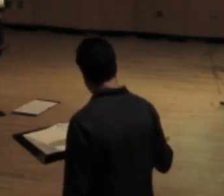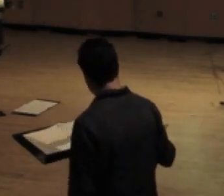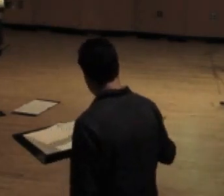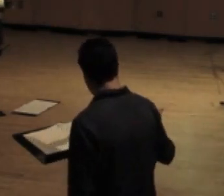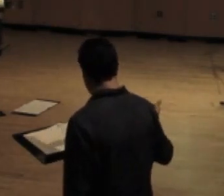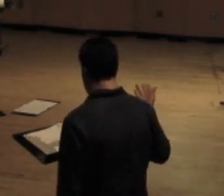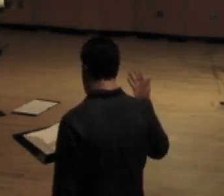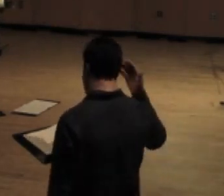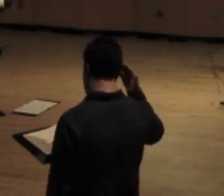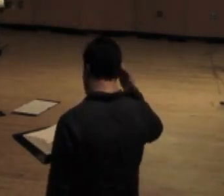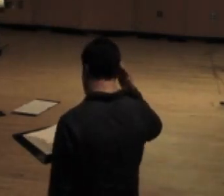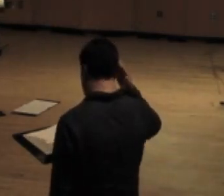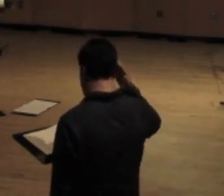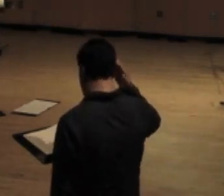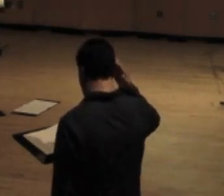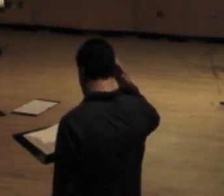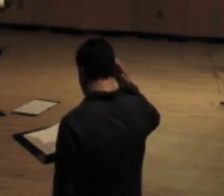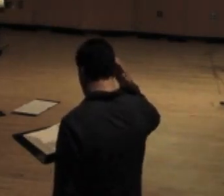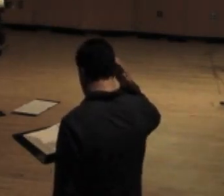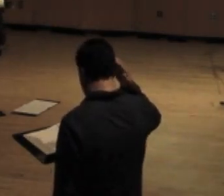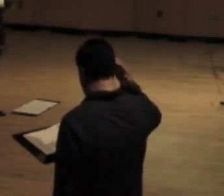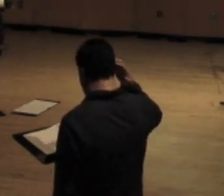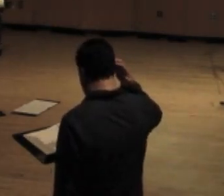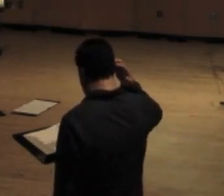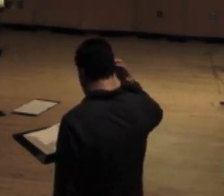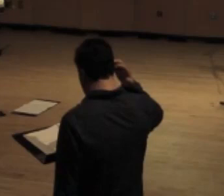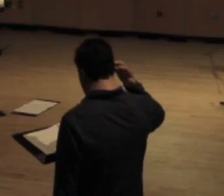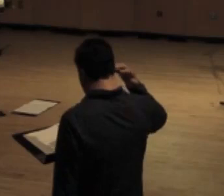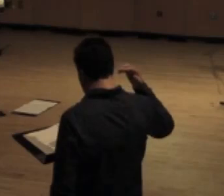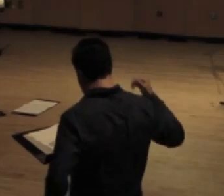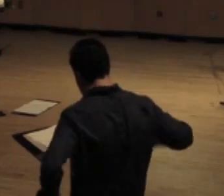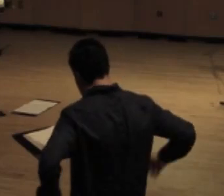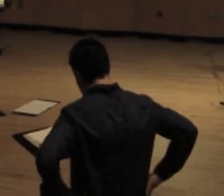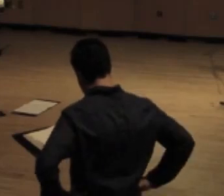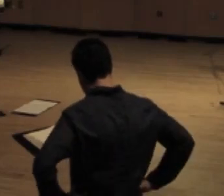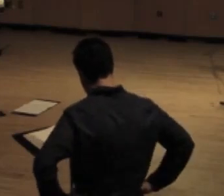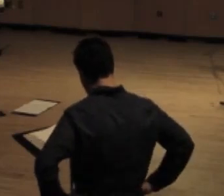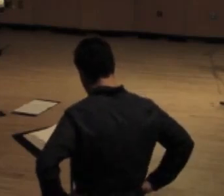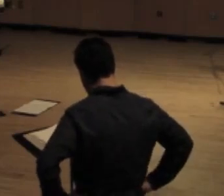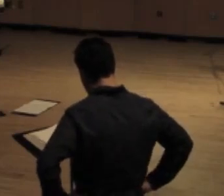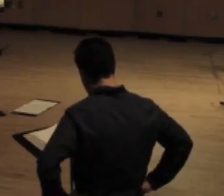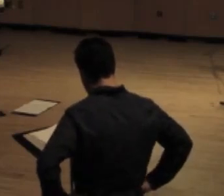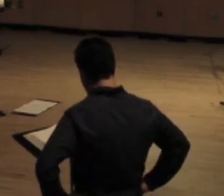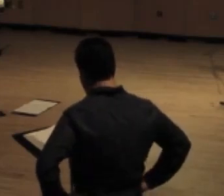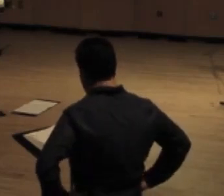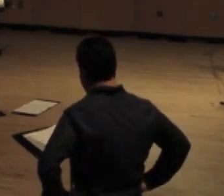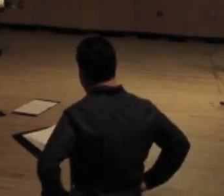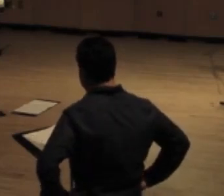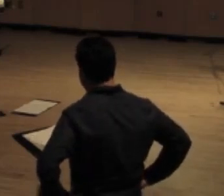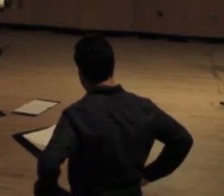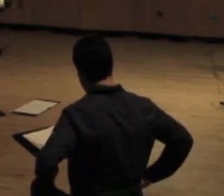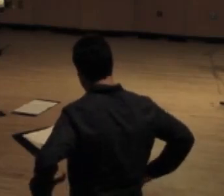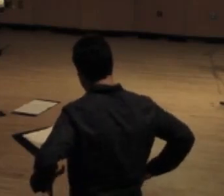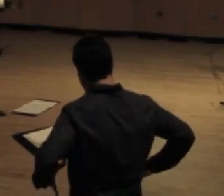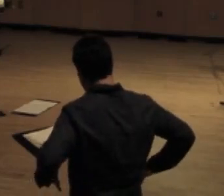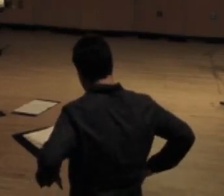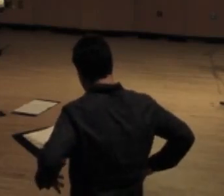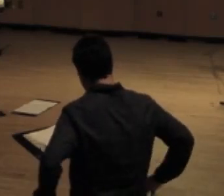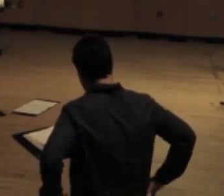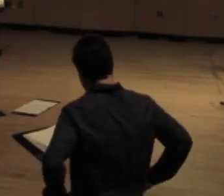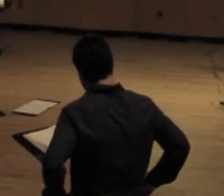straight down young woman turns and looks at him yeah I did don't